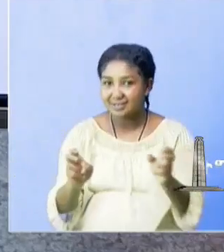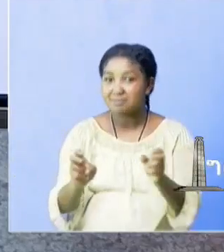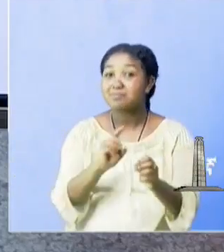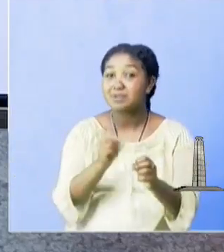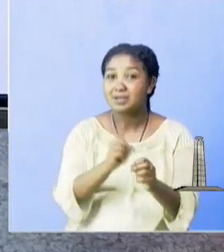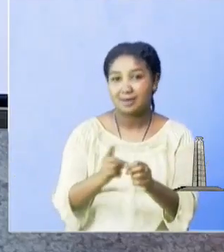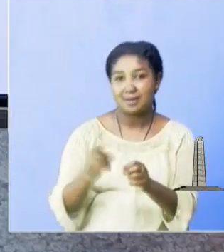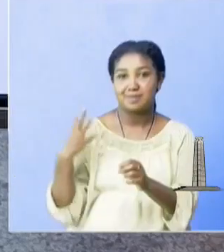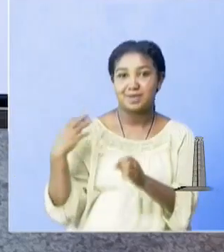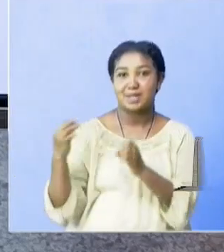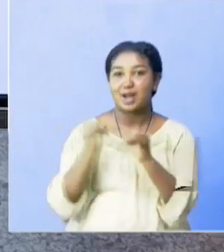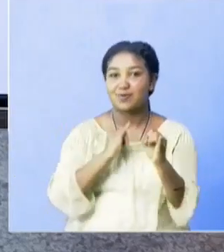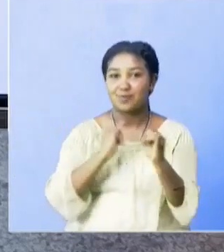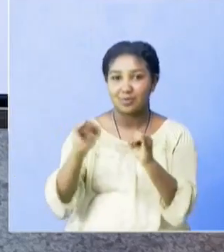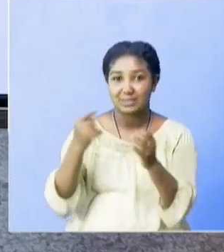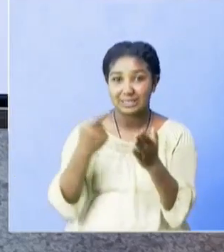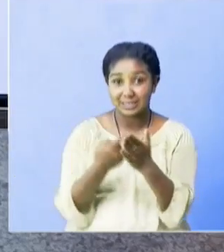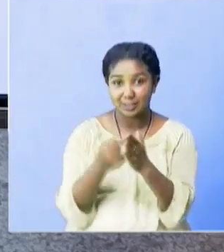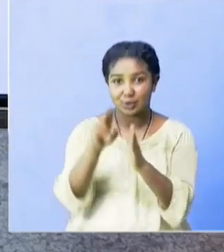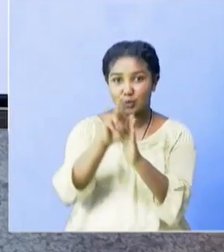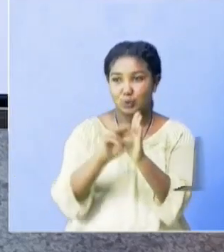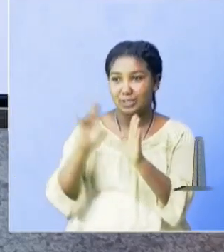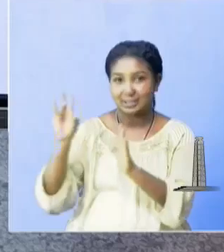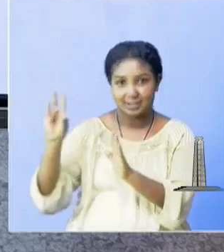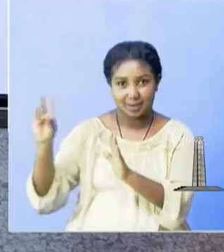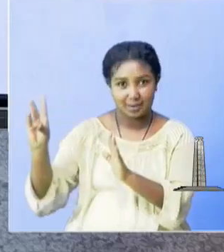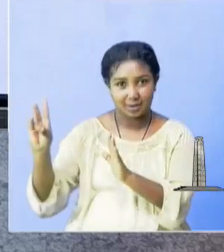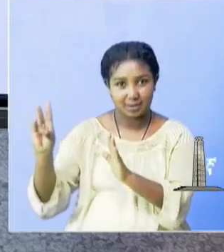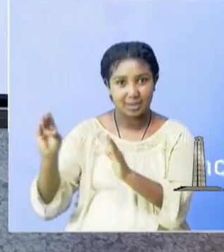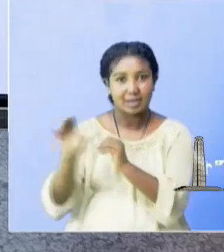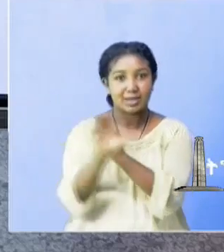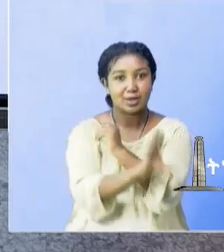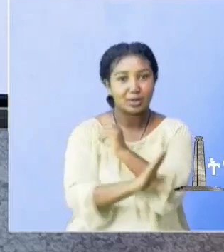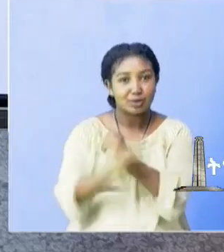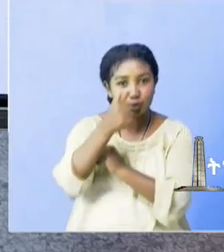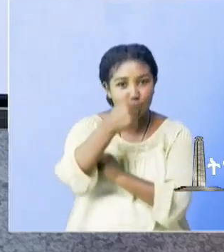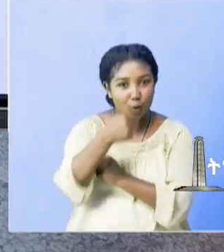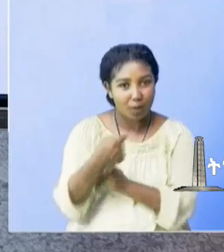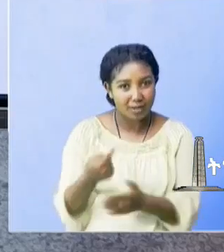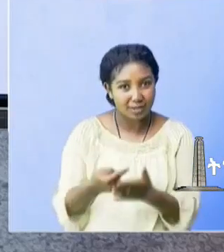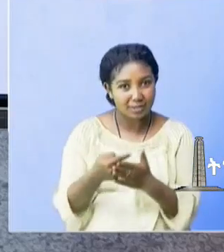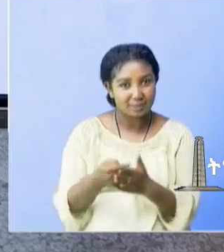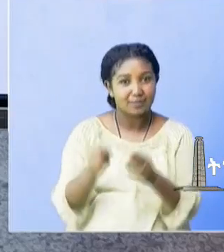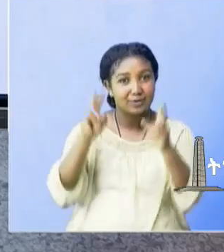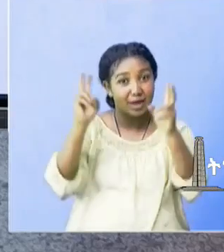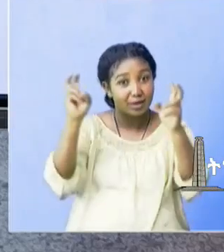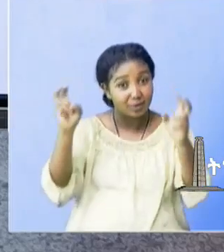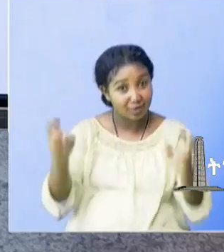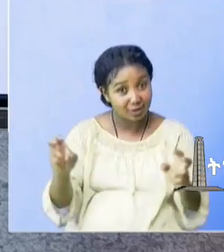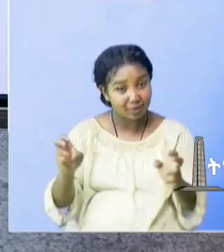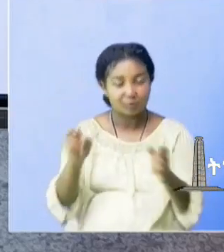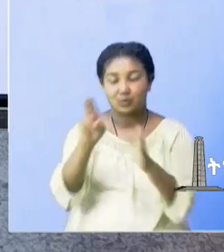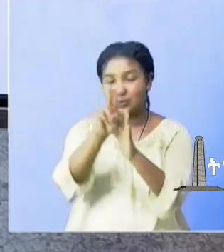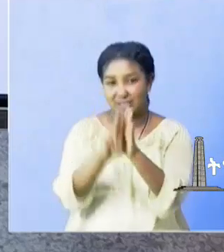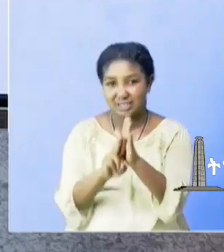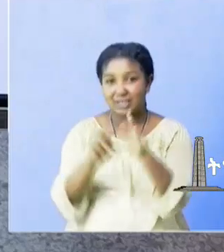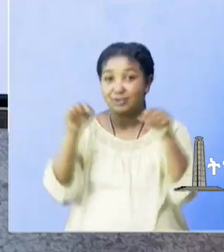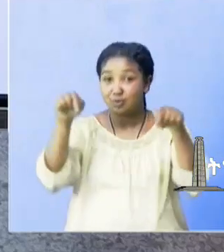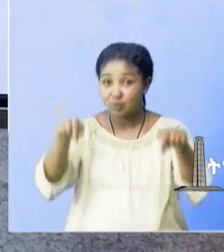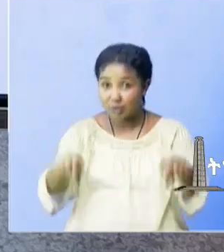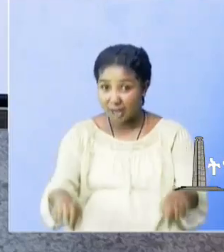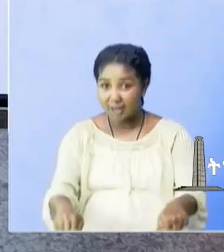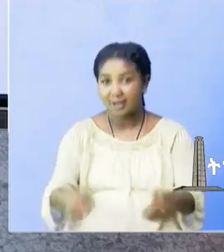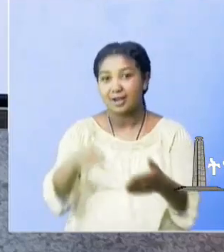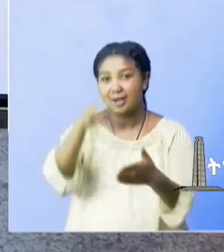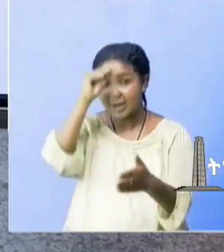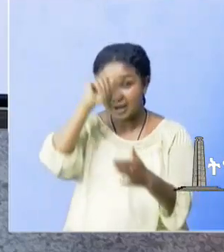information. This is Unit 7, My Country, Ethiopia. This is the title of this unit. Today, we are